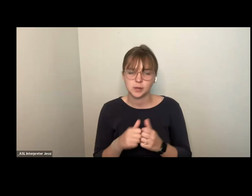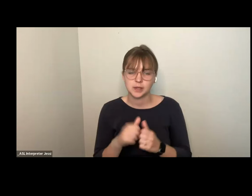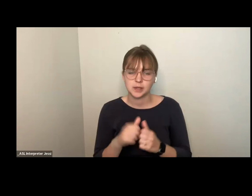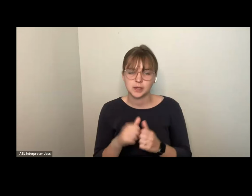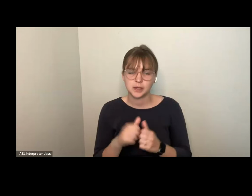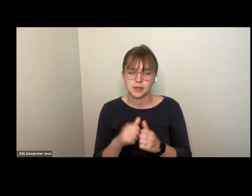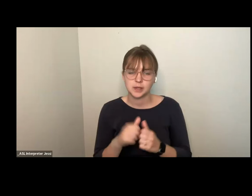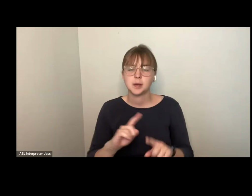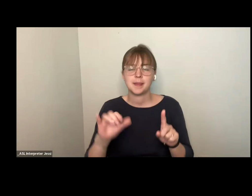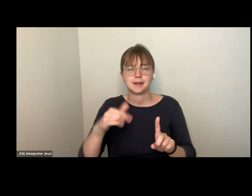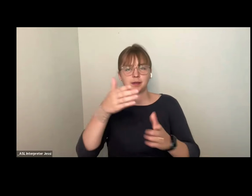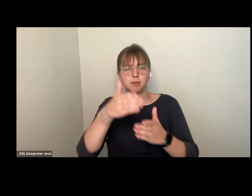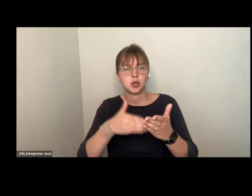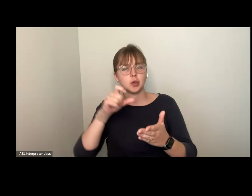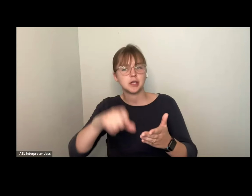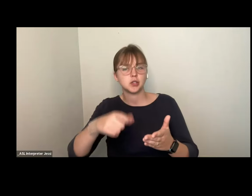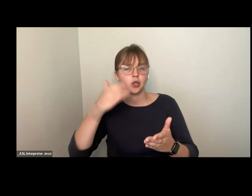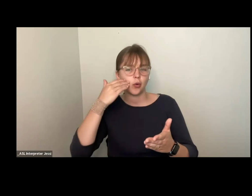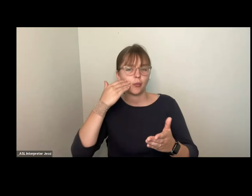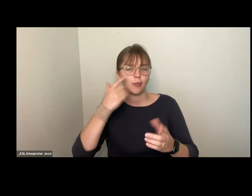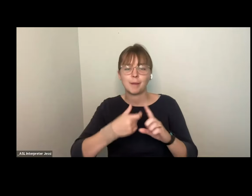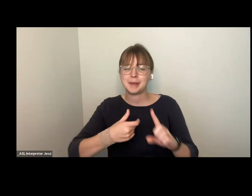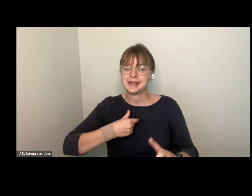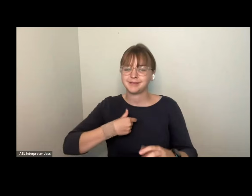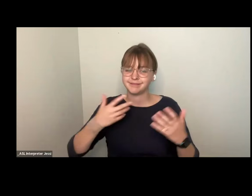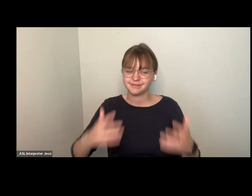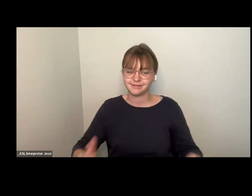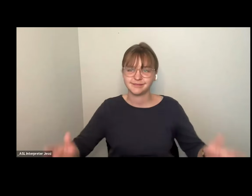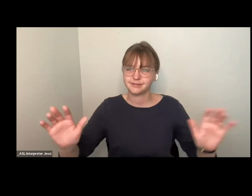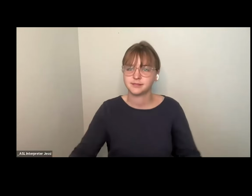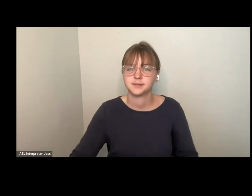And that's the part that you're getting from me.